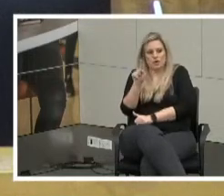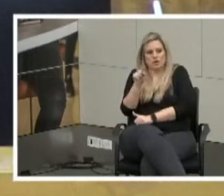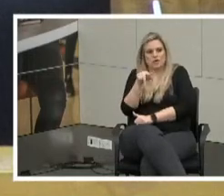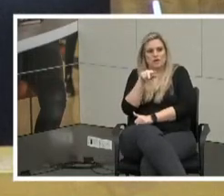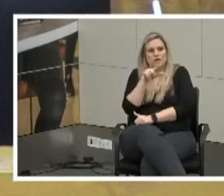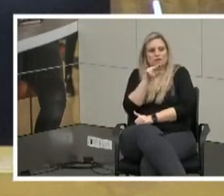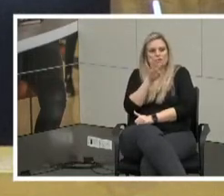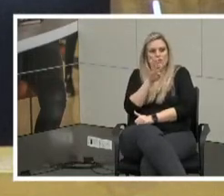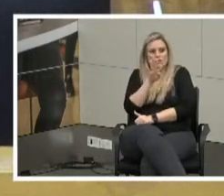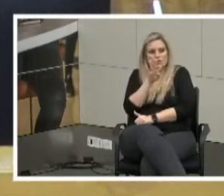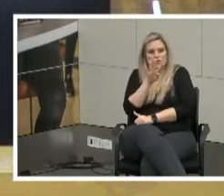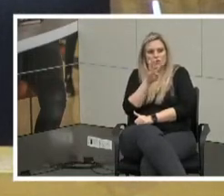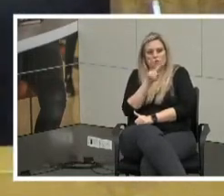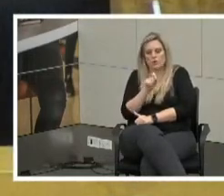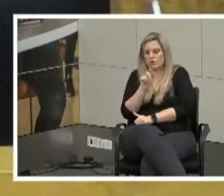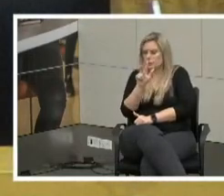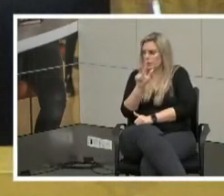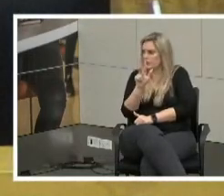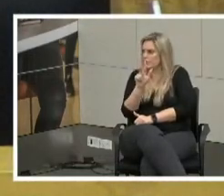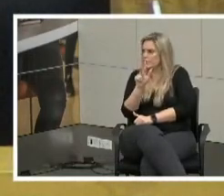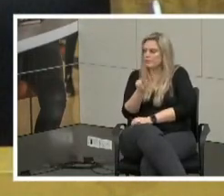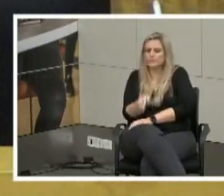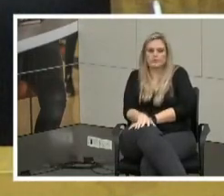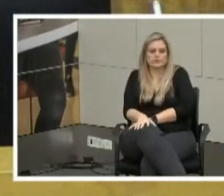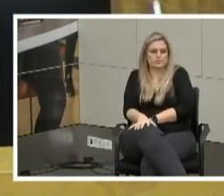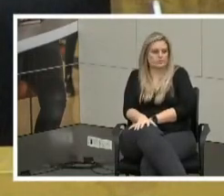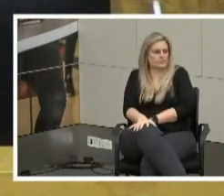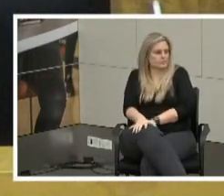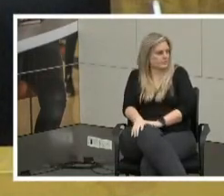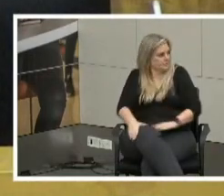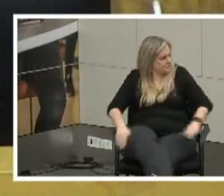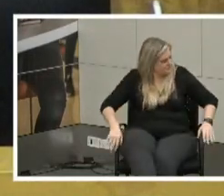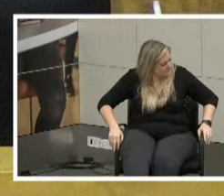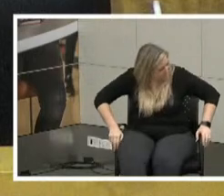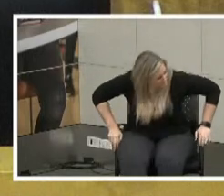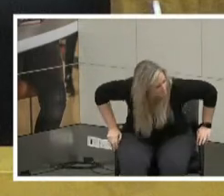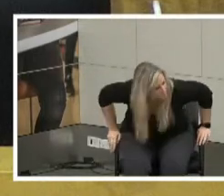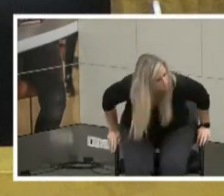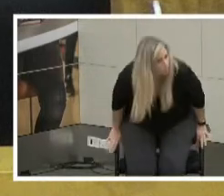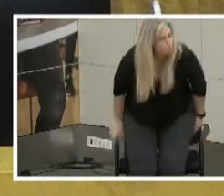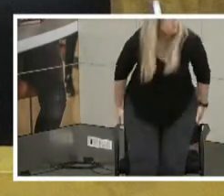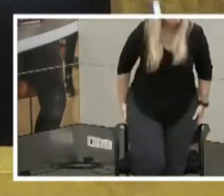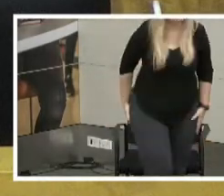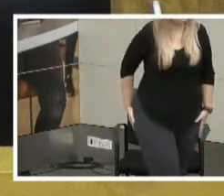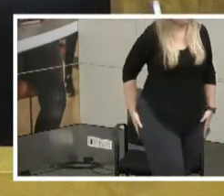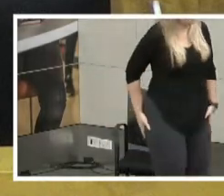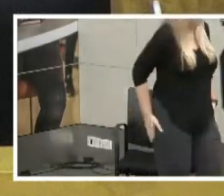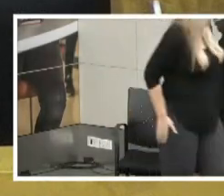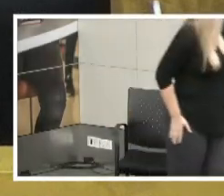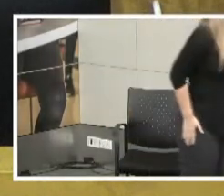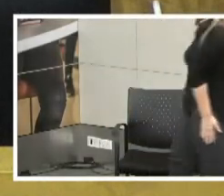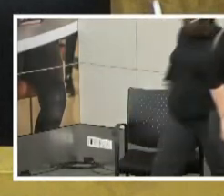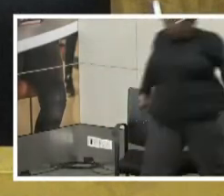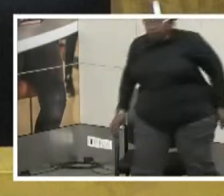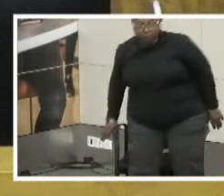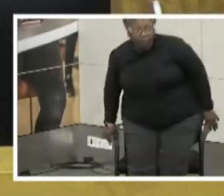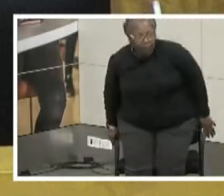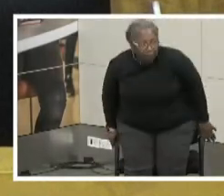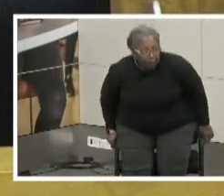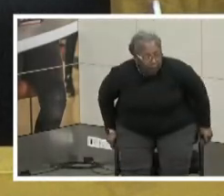4.3 I think you have to hit my computer in order to make a motion or to vote thank you thank you